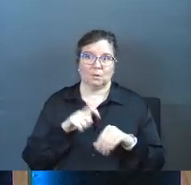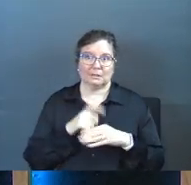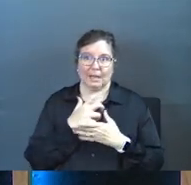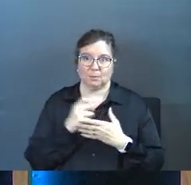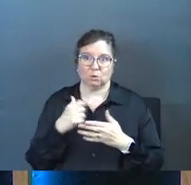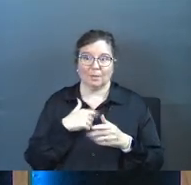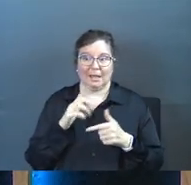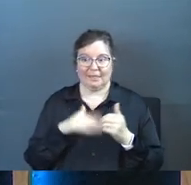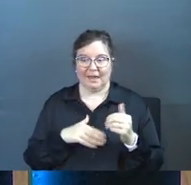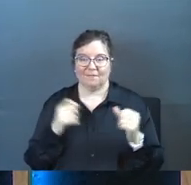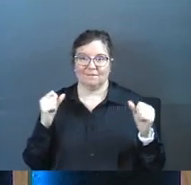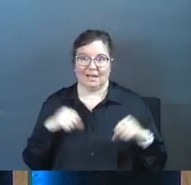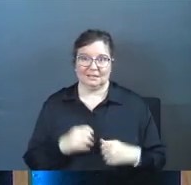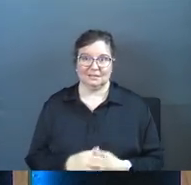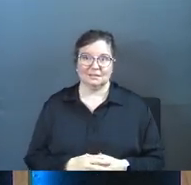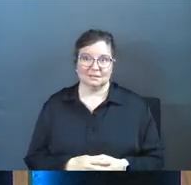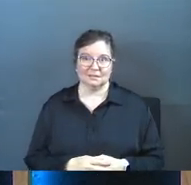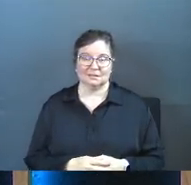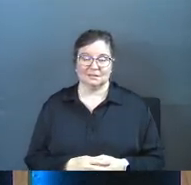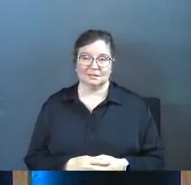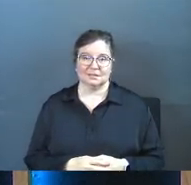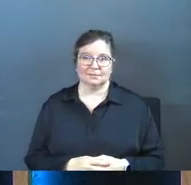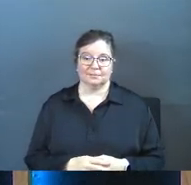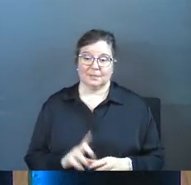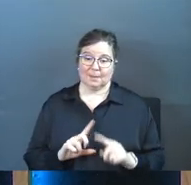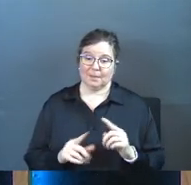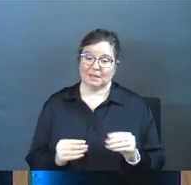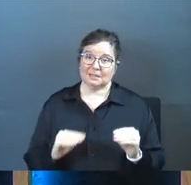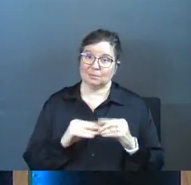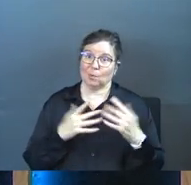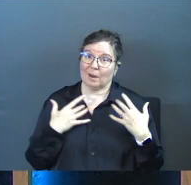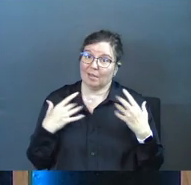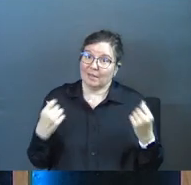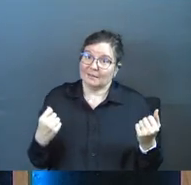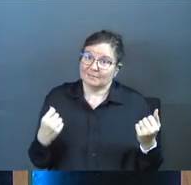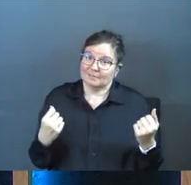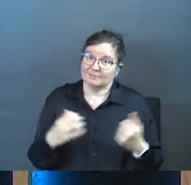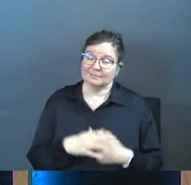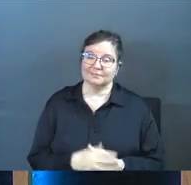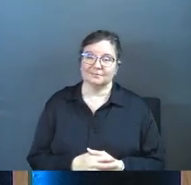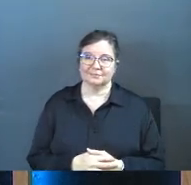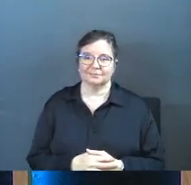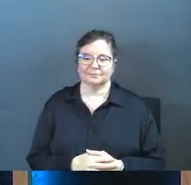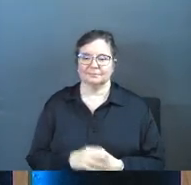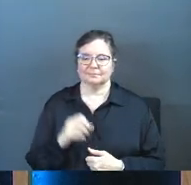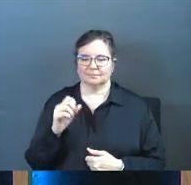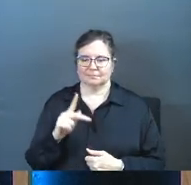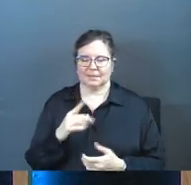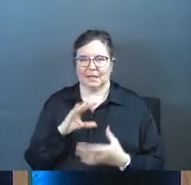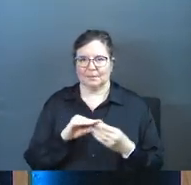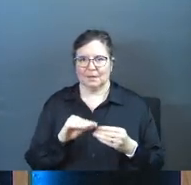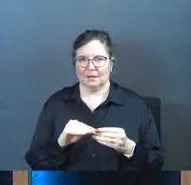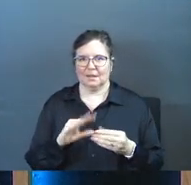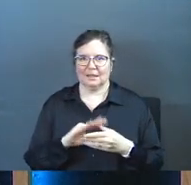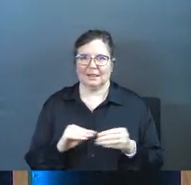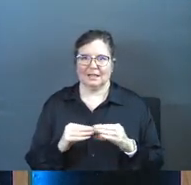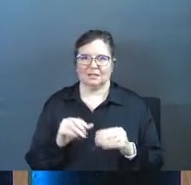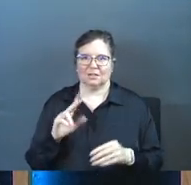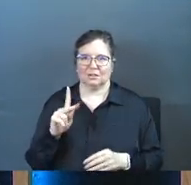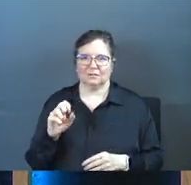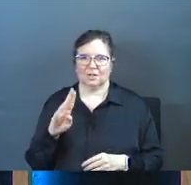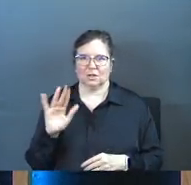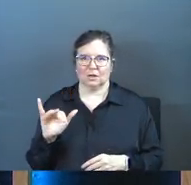time consuming than fights. But it's way more healthy. Okay, I'm going to tell you the legend of the